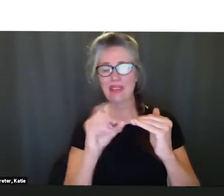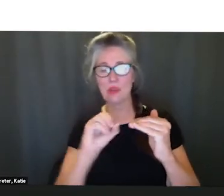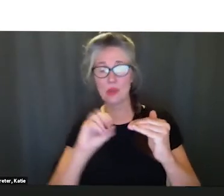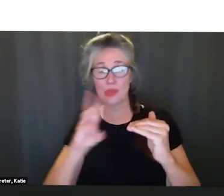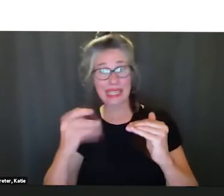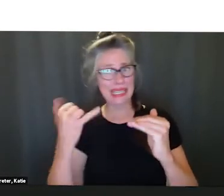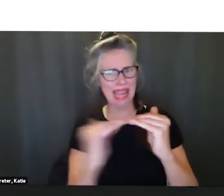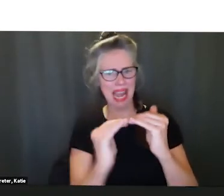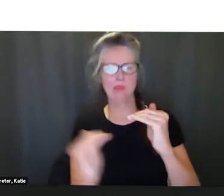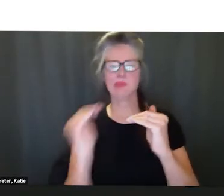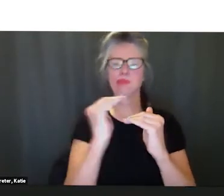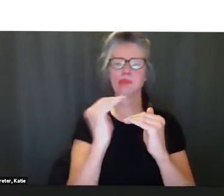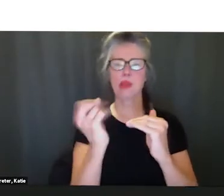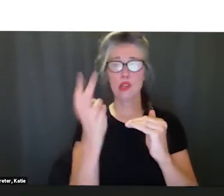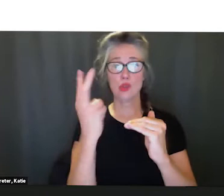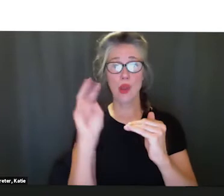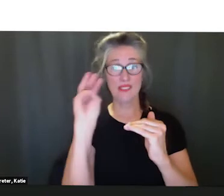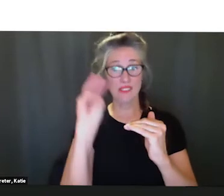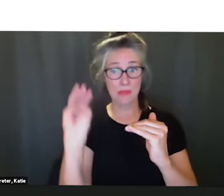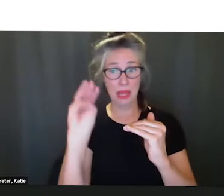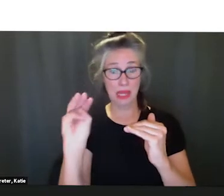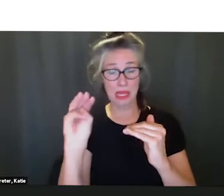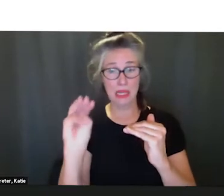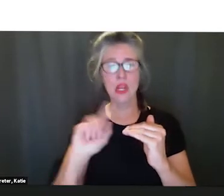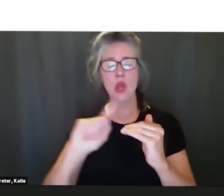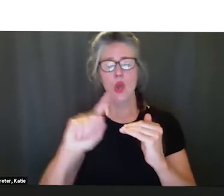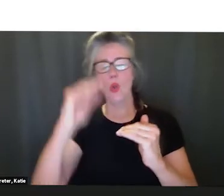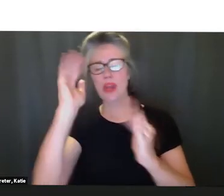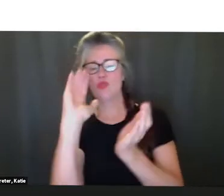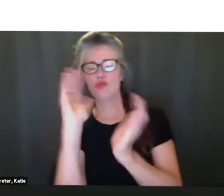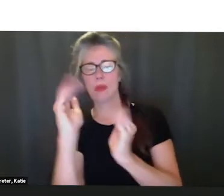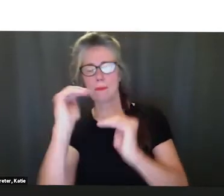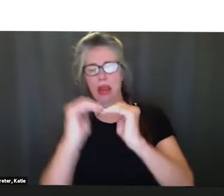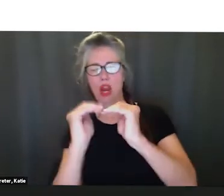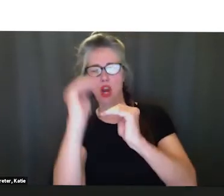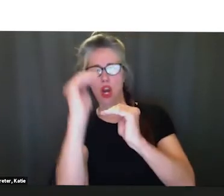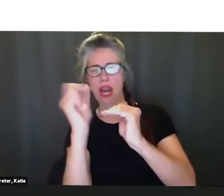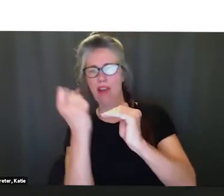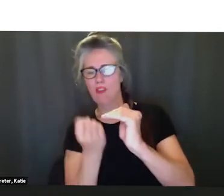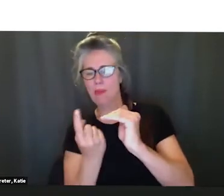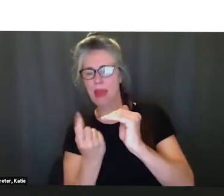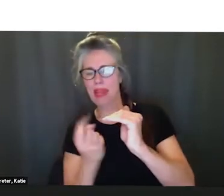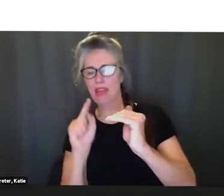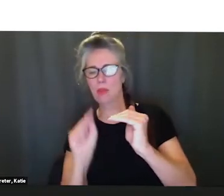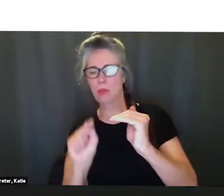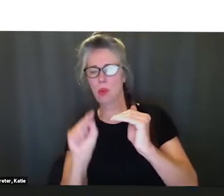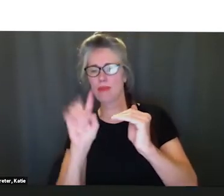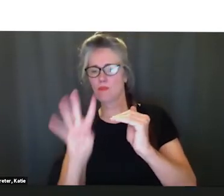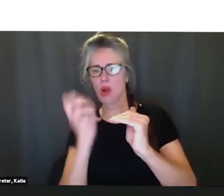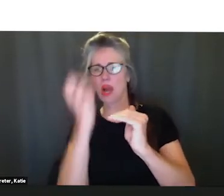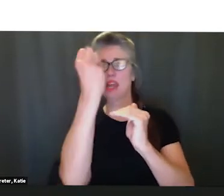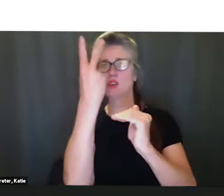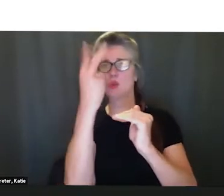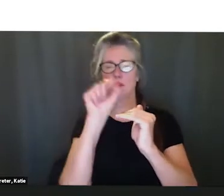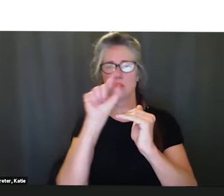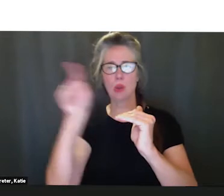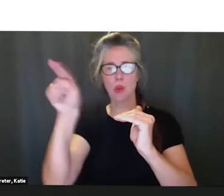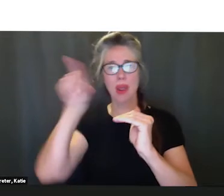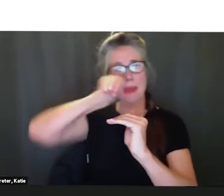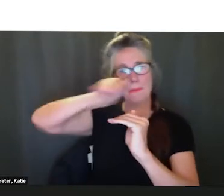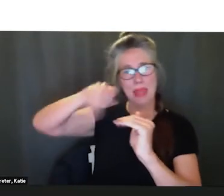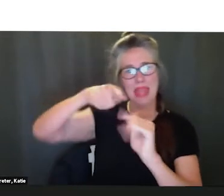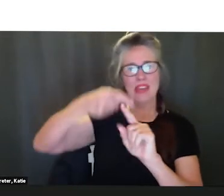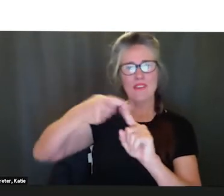million. So now the difference between the 11.4 and the 12.1 is funded out of the bucket